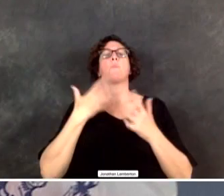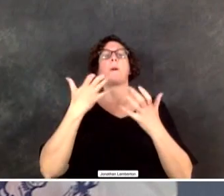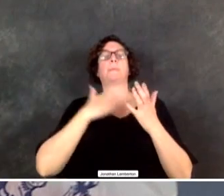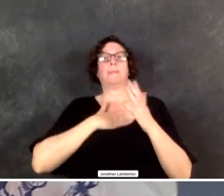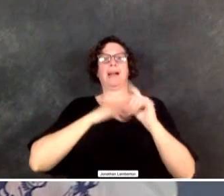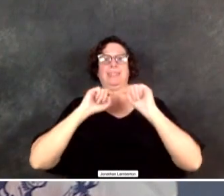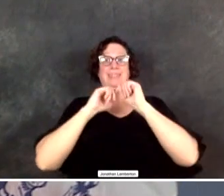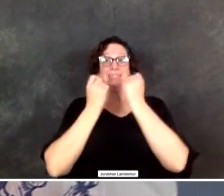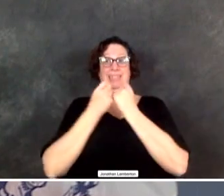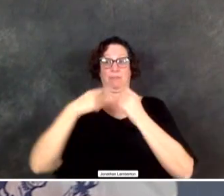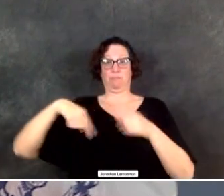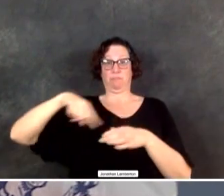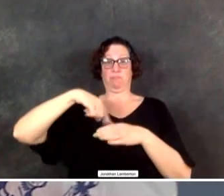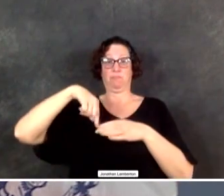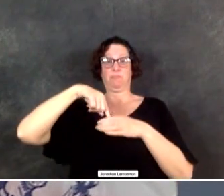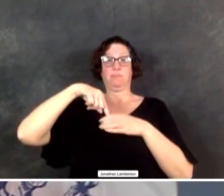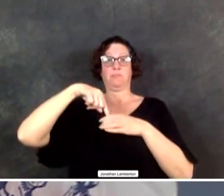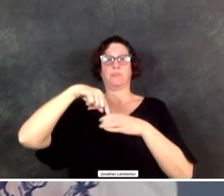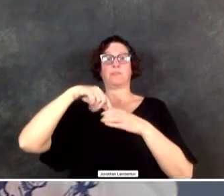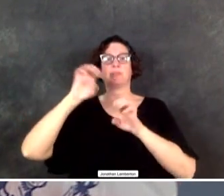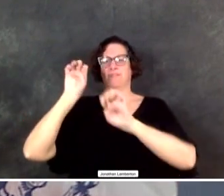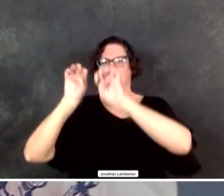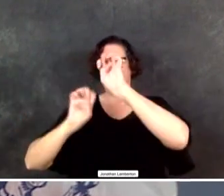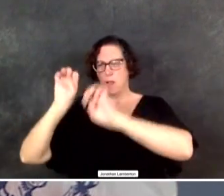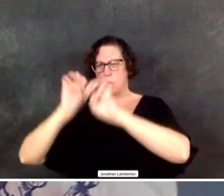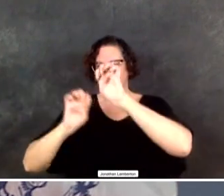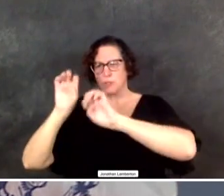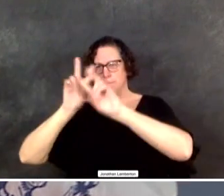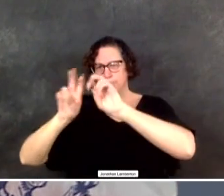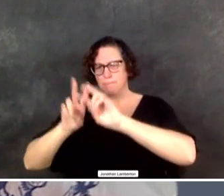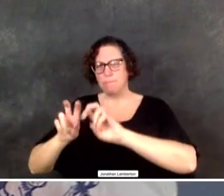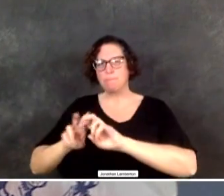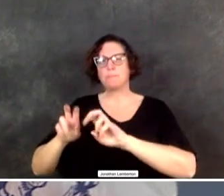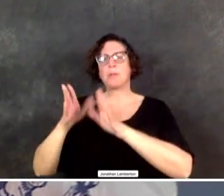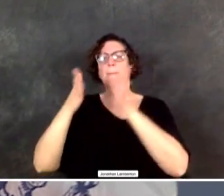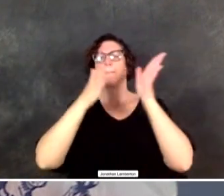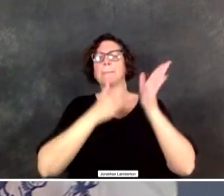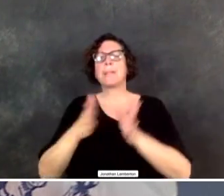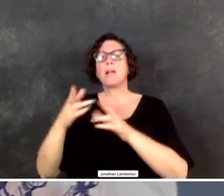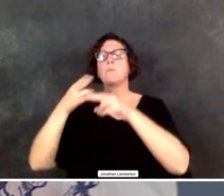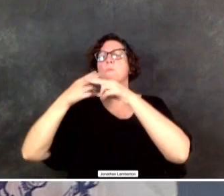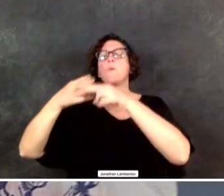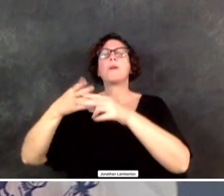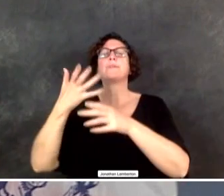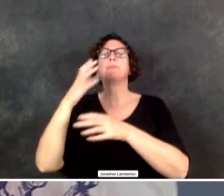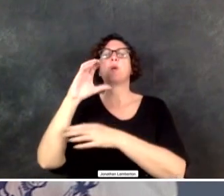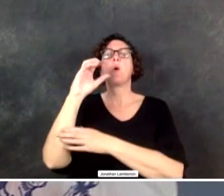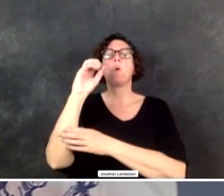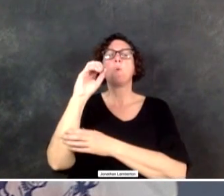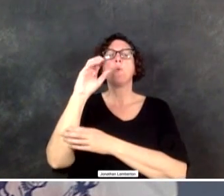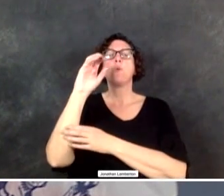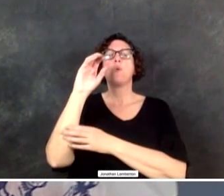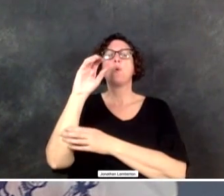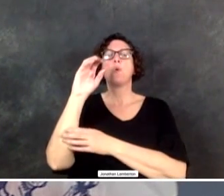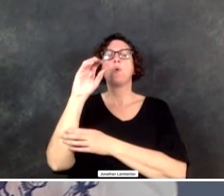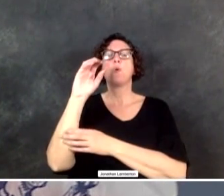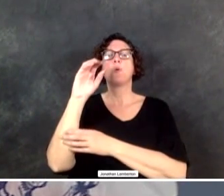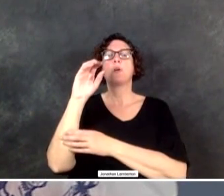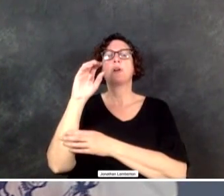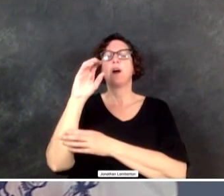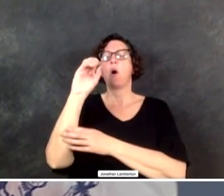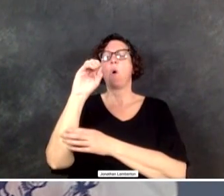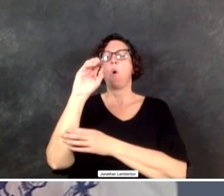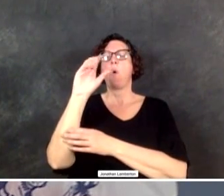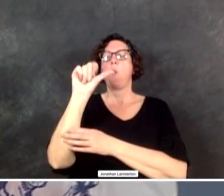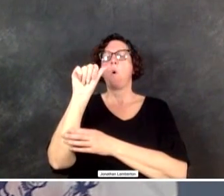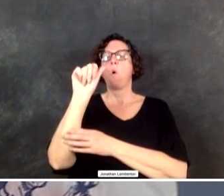other. And people are creating in a crisis atmosphere. So I want to absolutely understand what Oakland has done and then see what